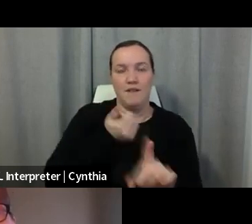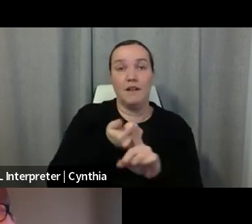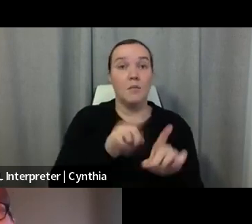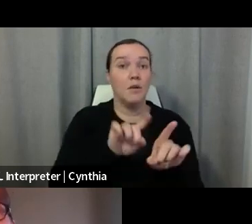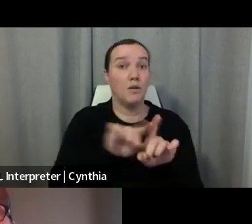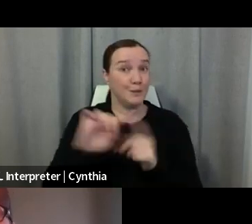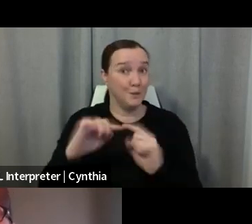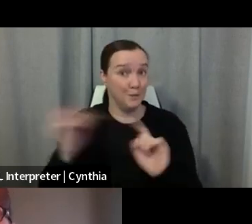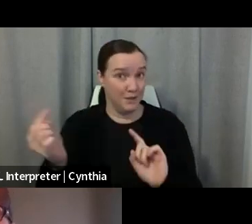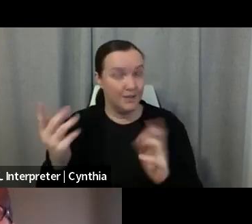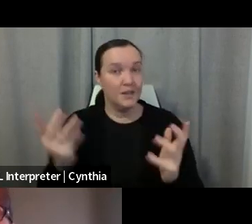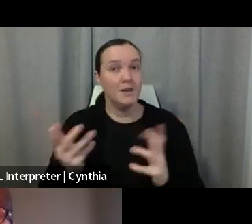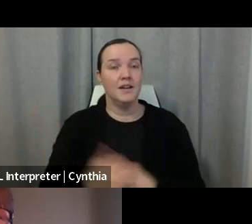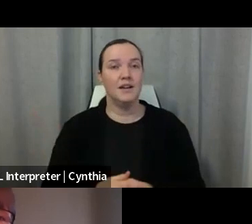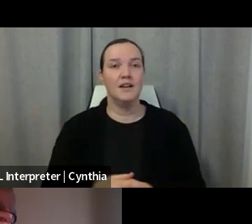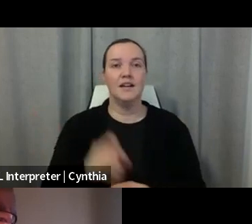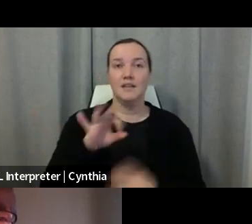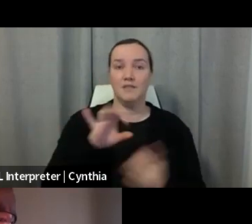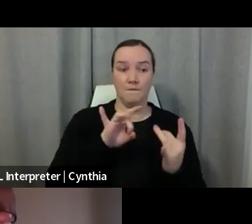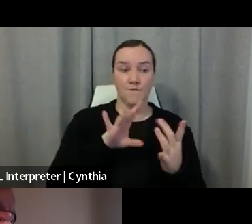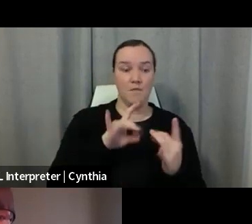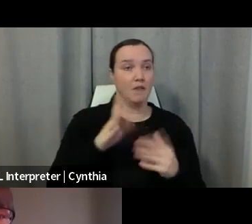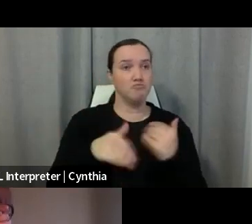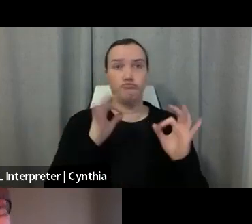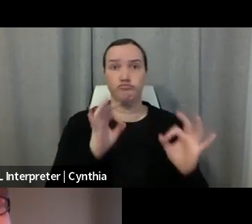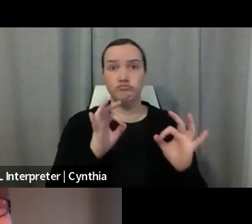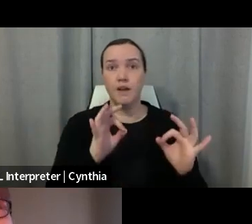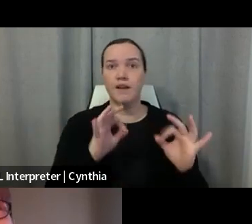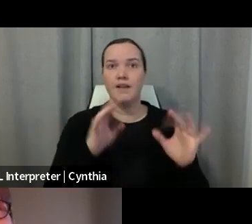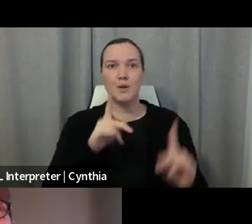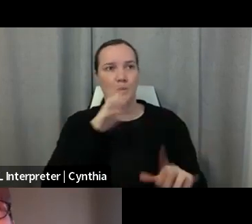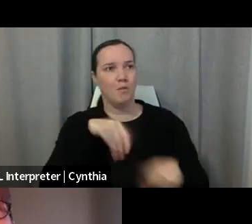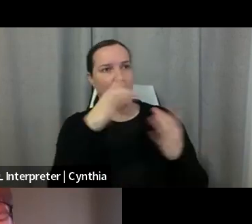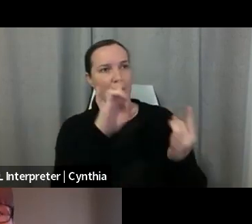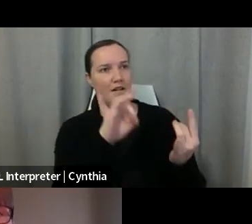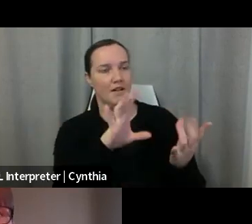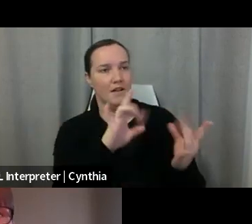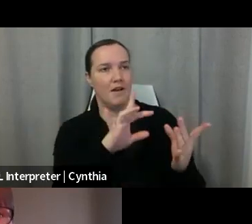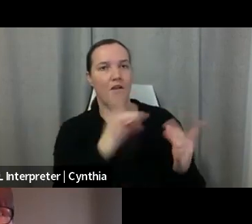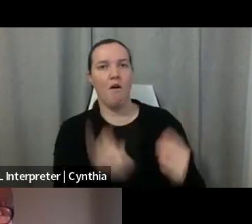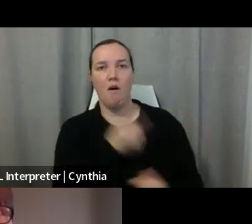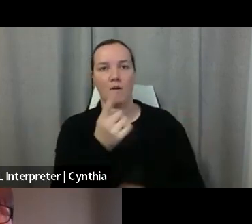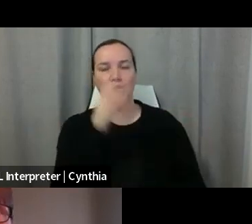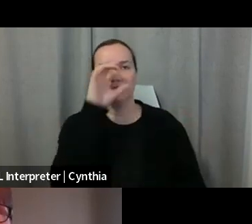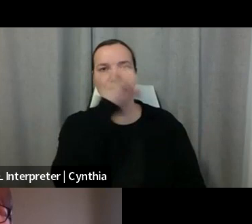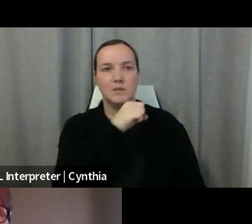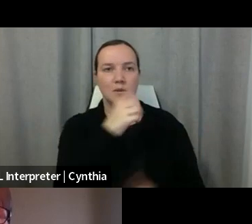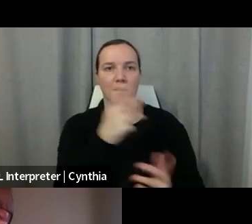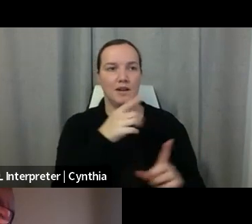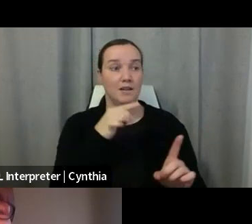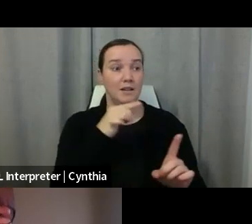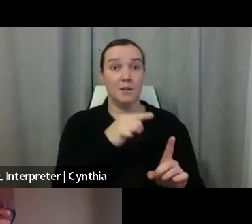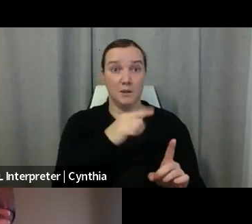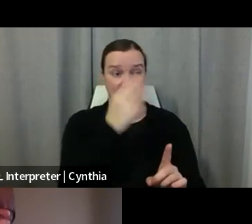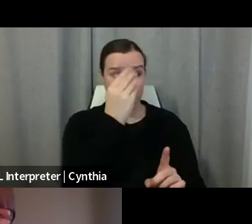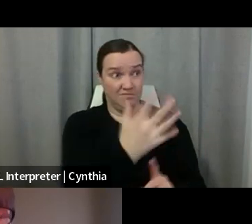that was when feedback went well, that the person giving the feedback always assumed that the person to whom